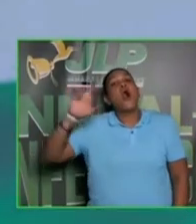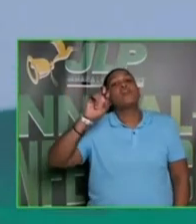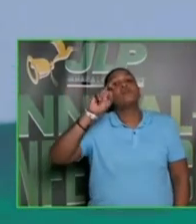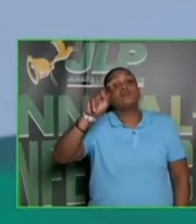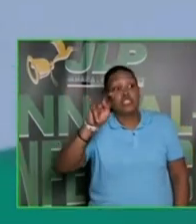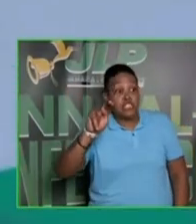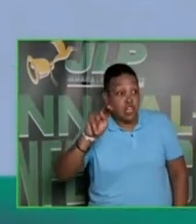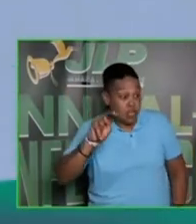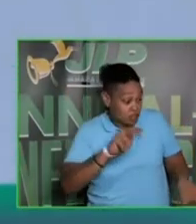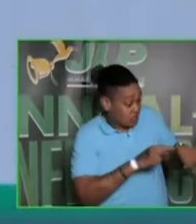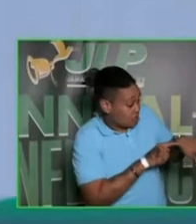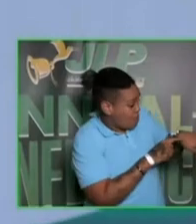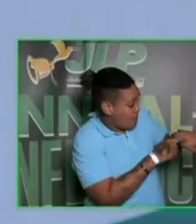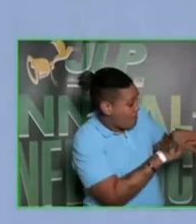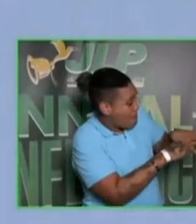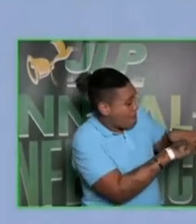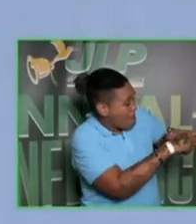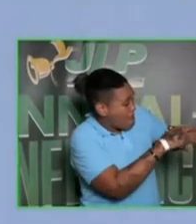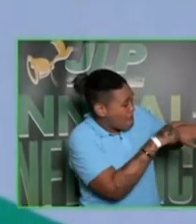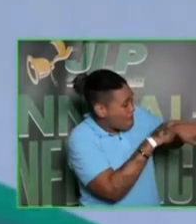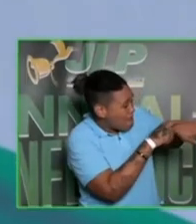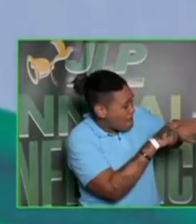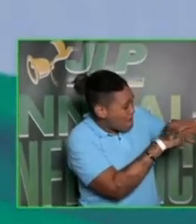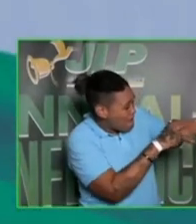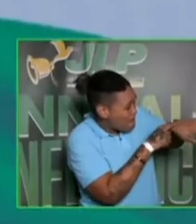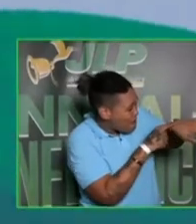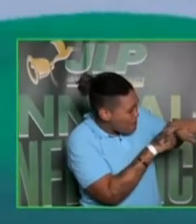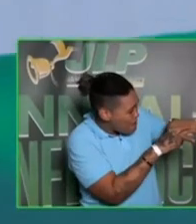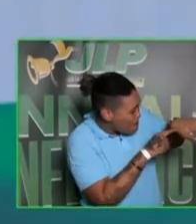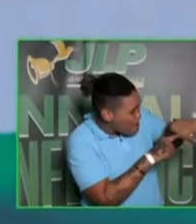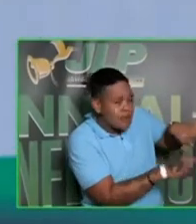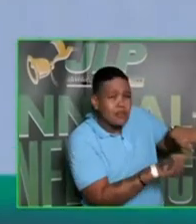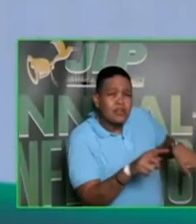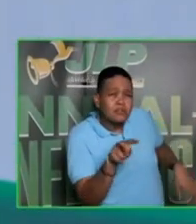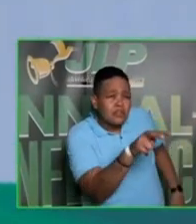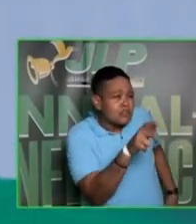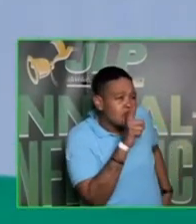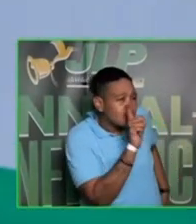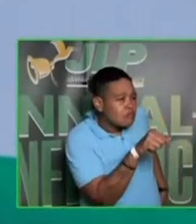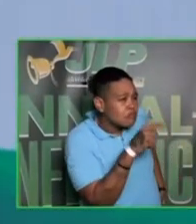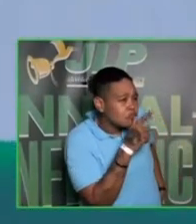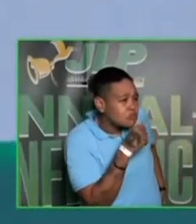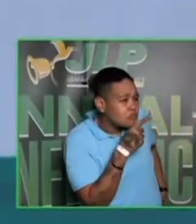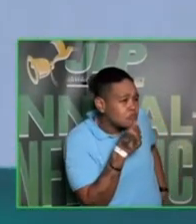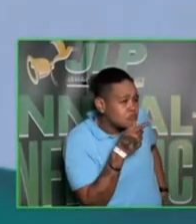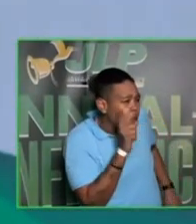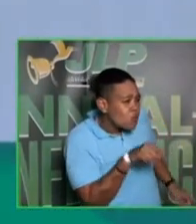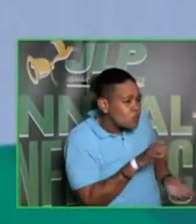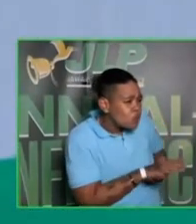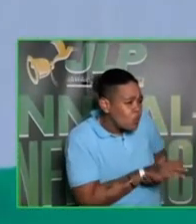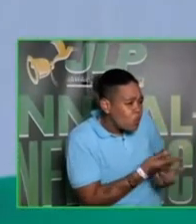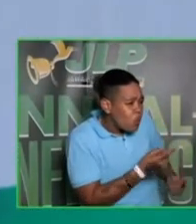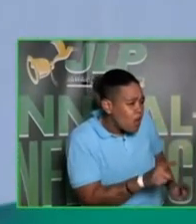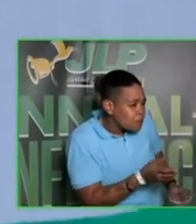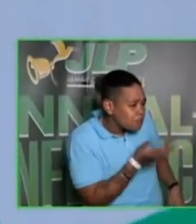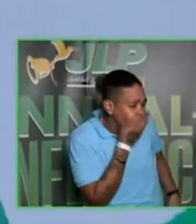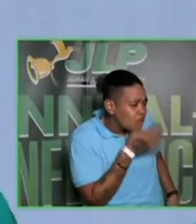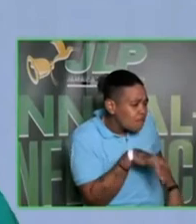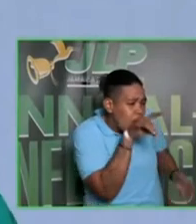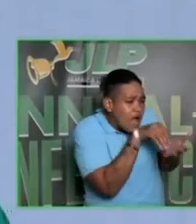go out after examining their register and see who is not attending, knock on those doors, find those students who are